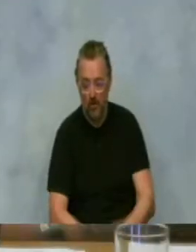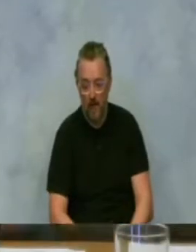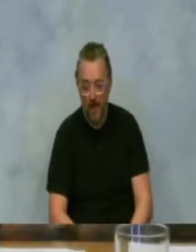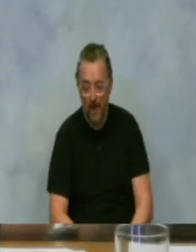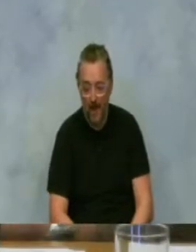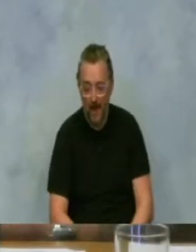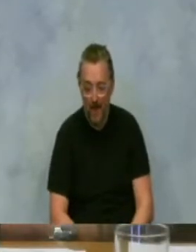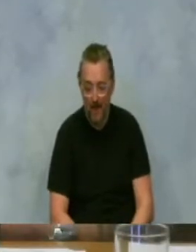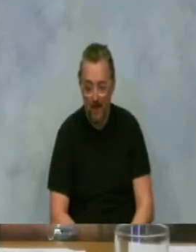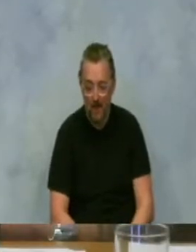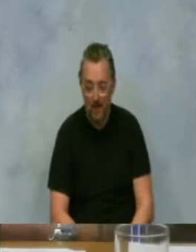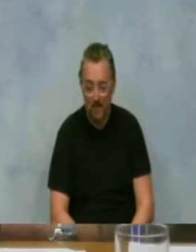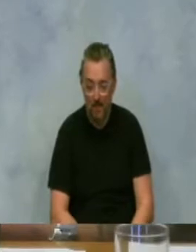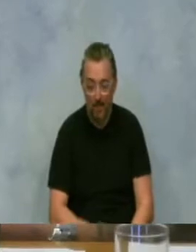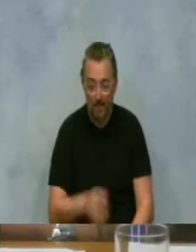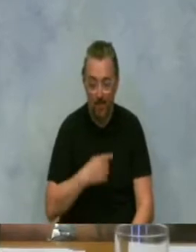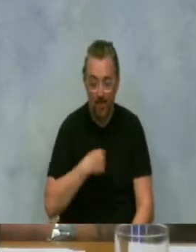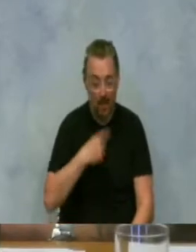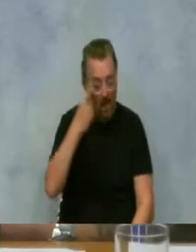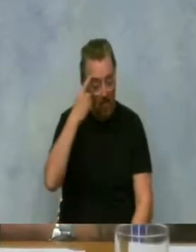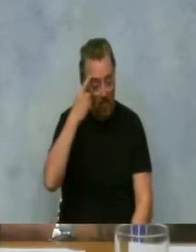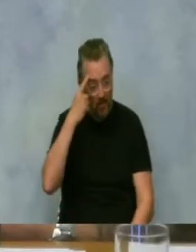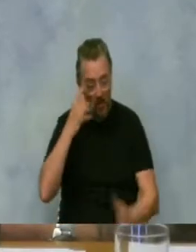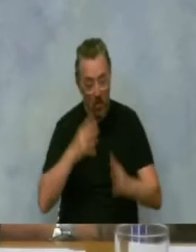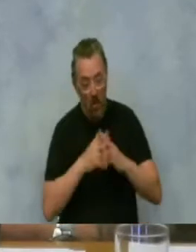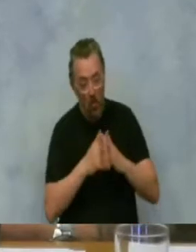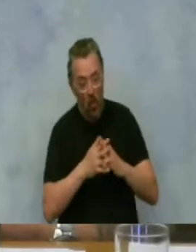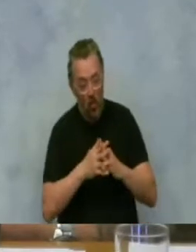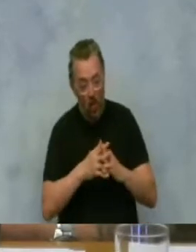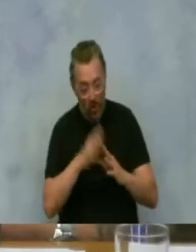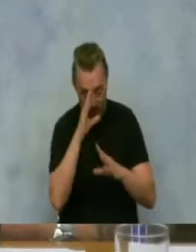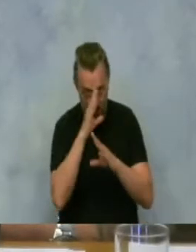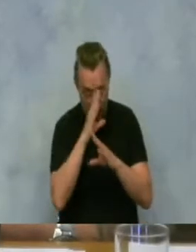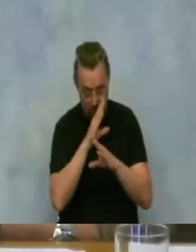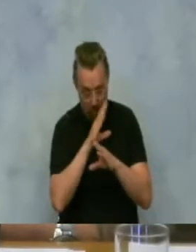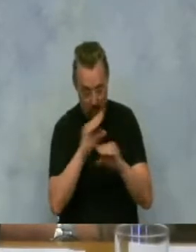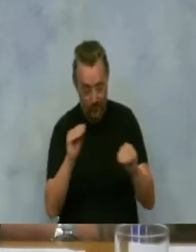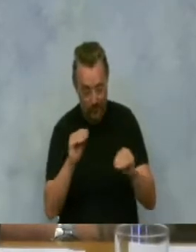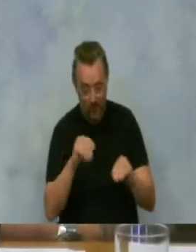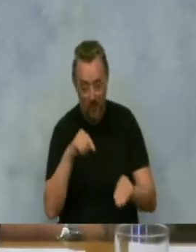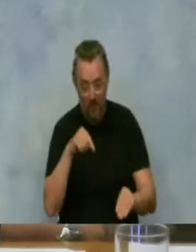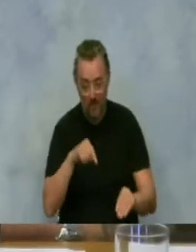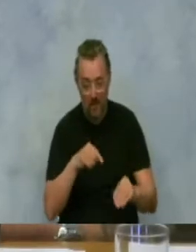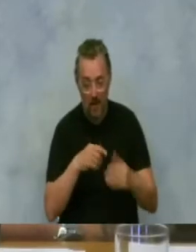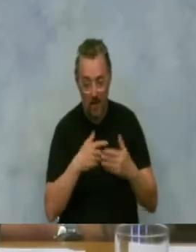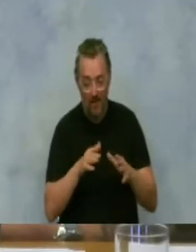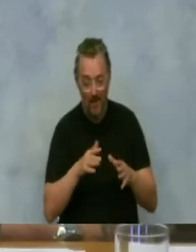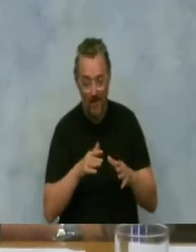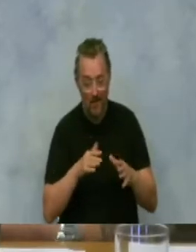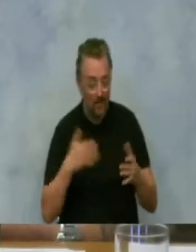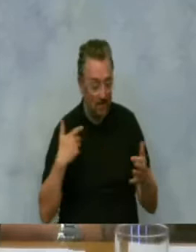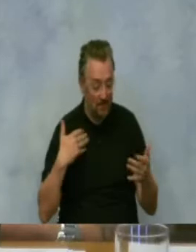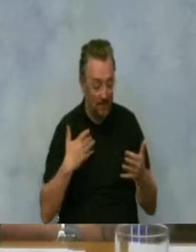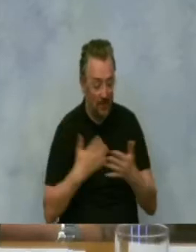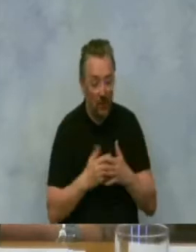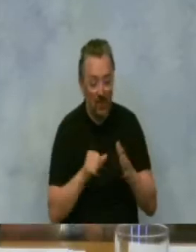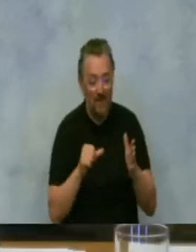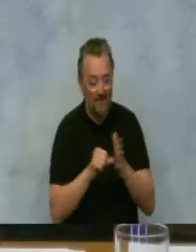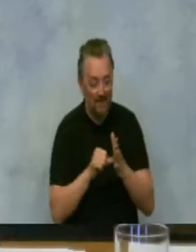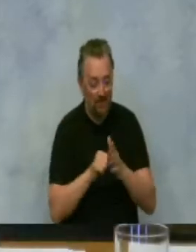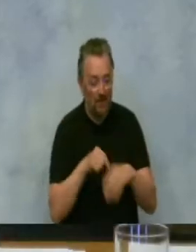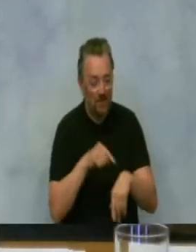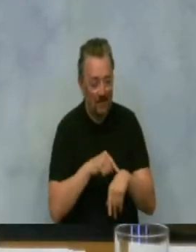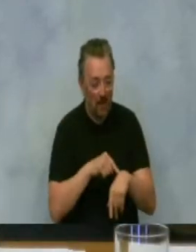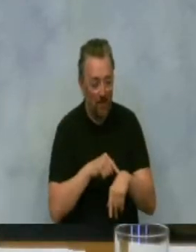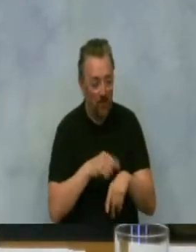Thank you, Chair. I think it's worthwhile noting that this has been over a very difficult period for the council and